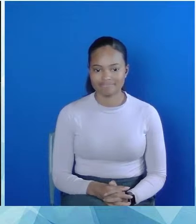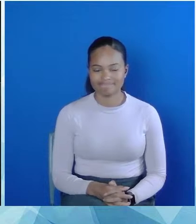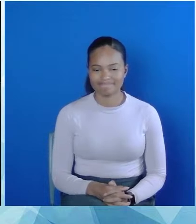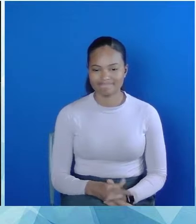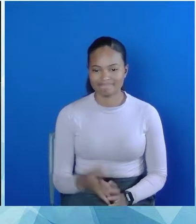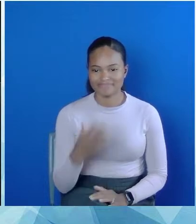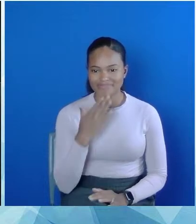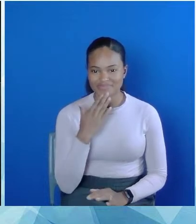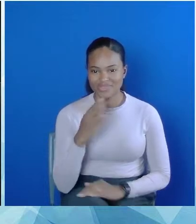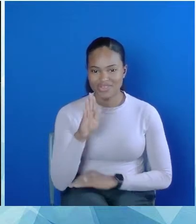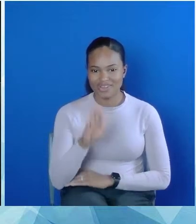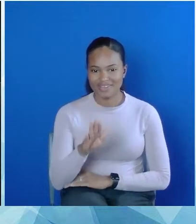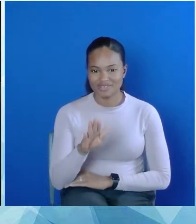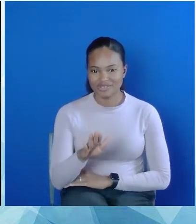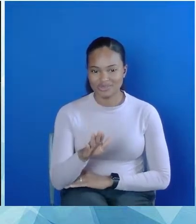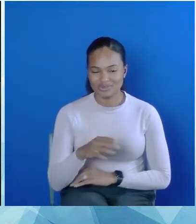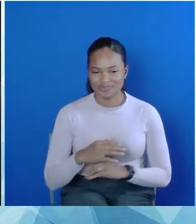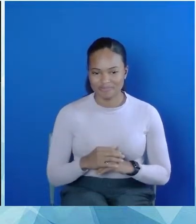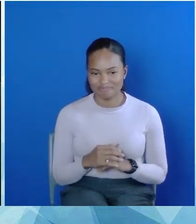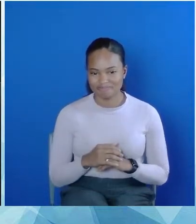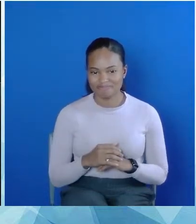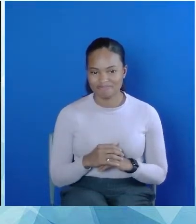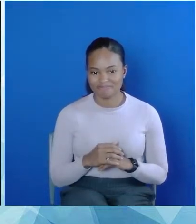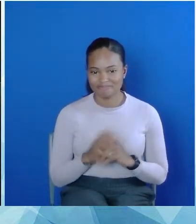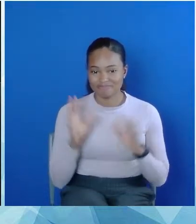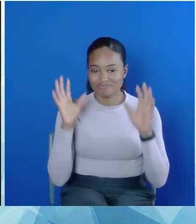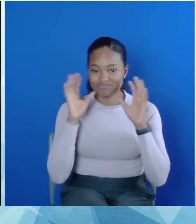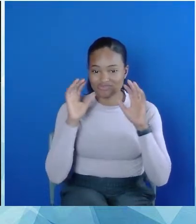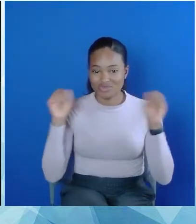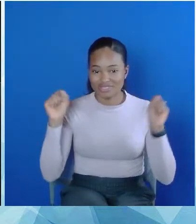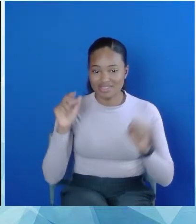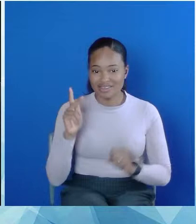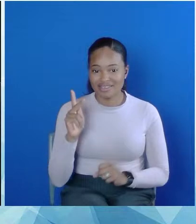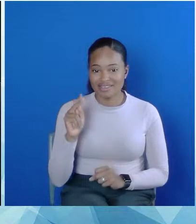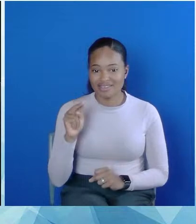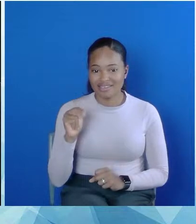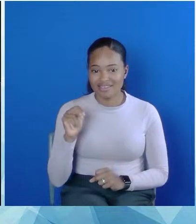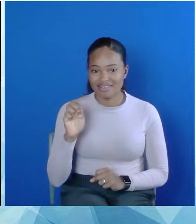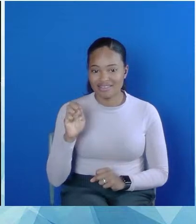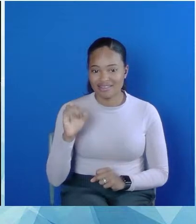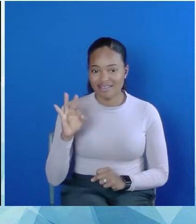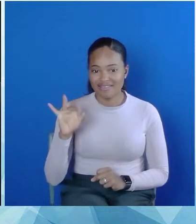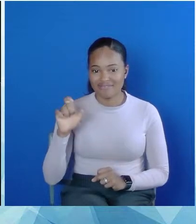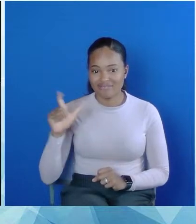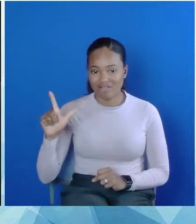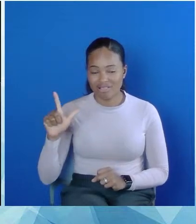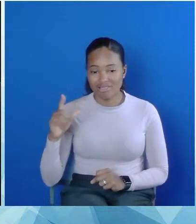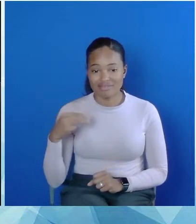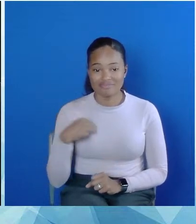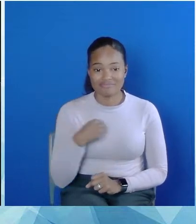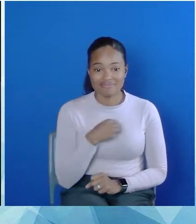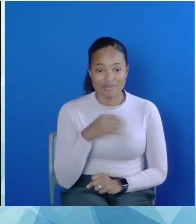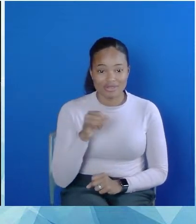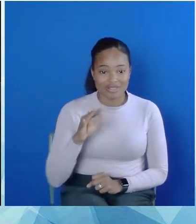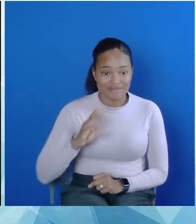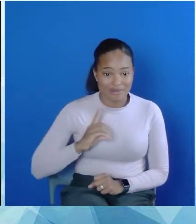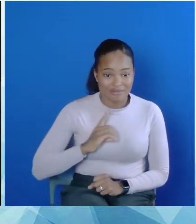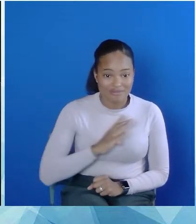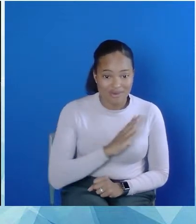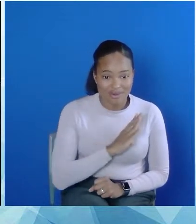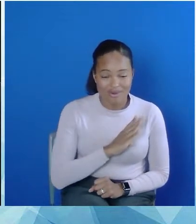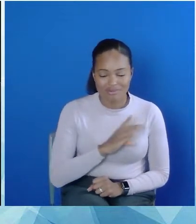Good afternoon, President Neifel, members of the board, the ASDB